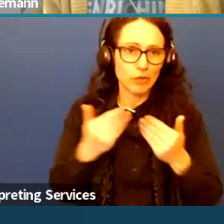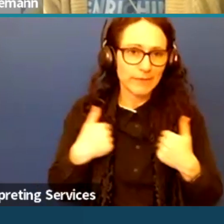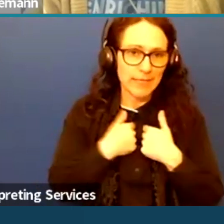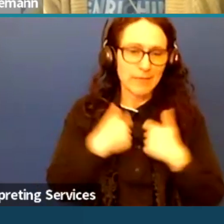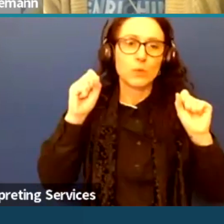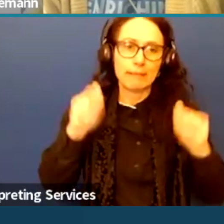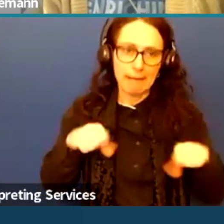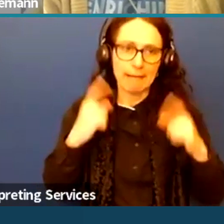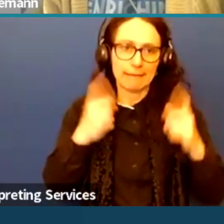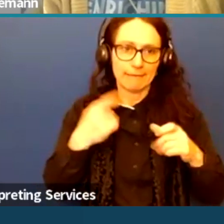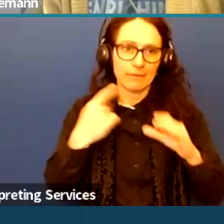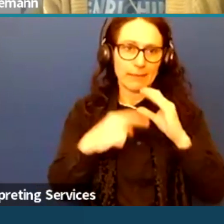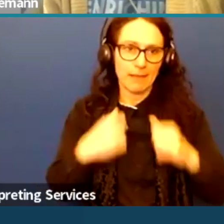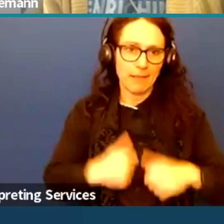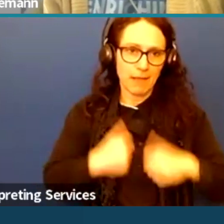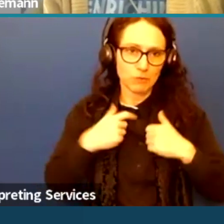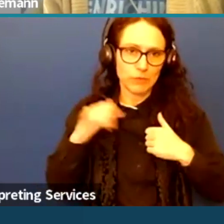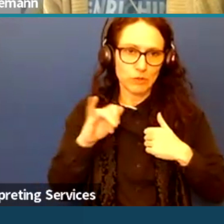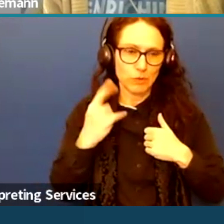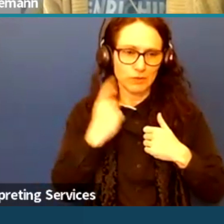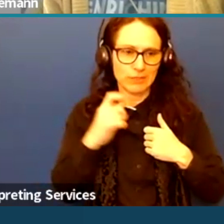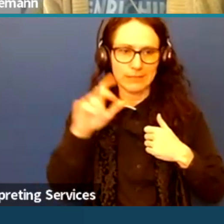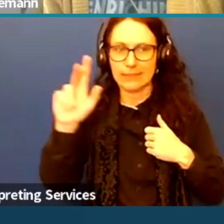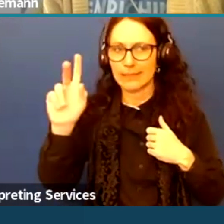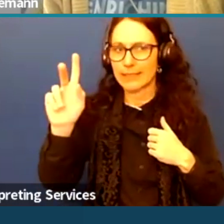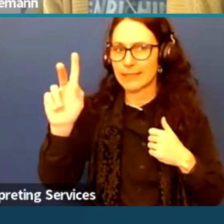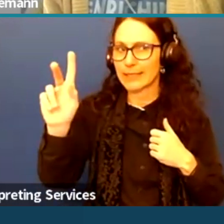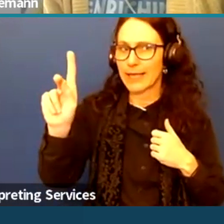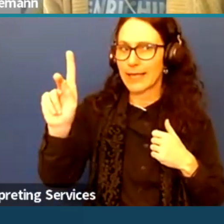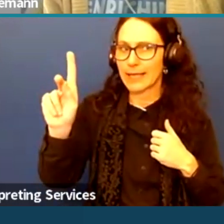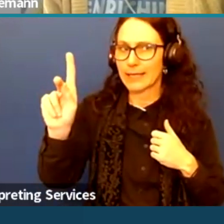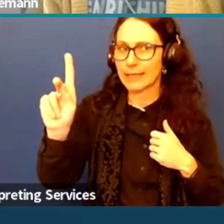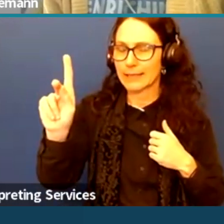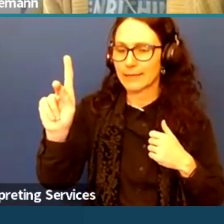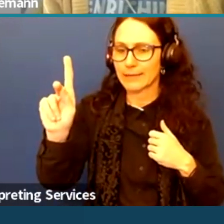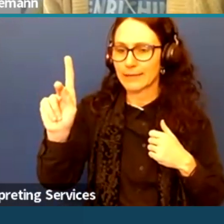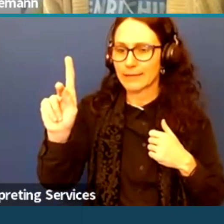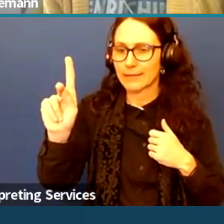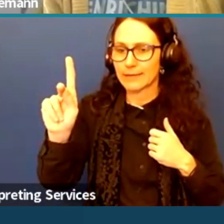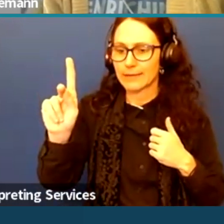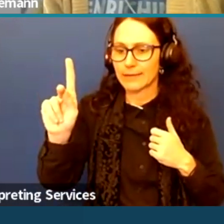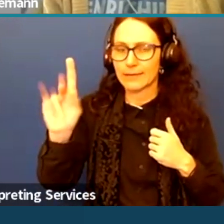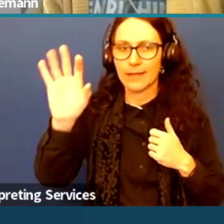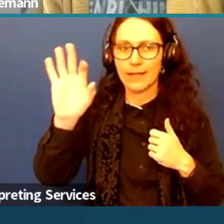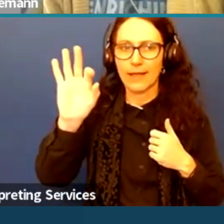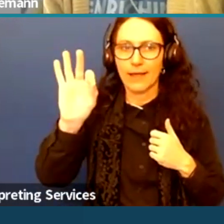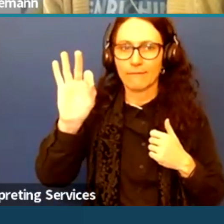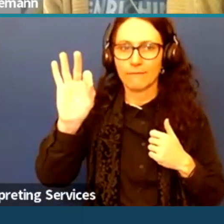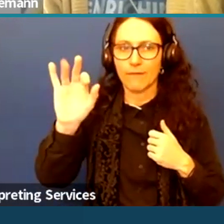give my email address as well. It's just K as in Kelley, and then my last name,